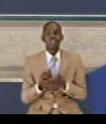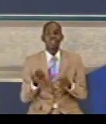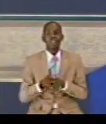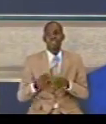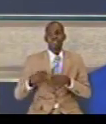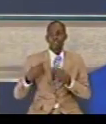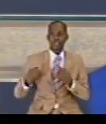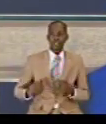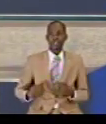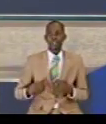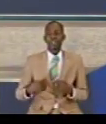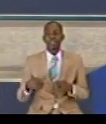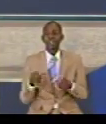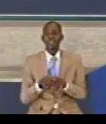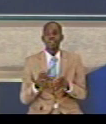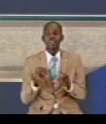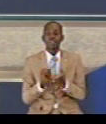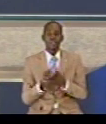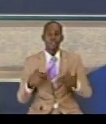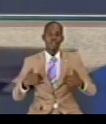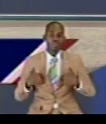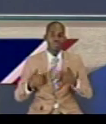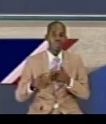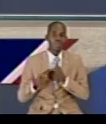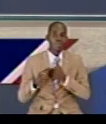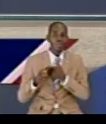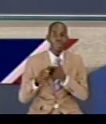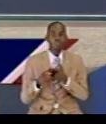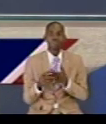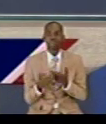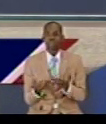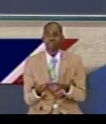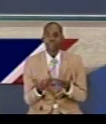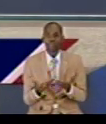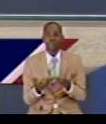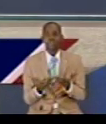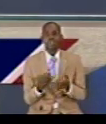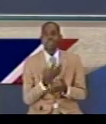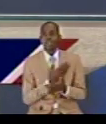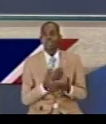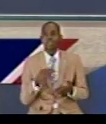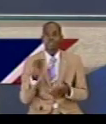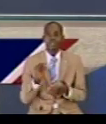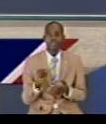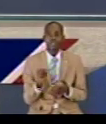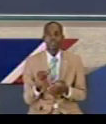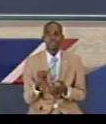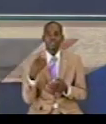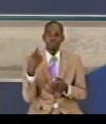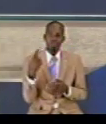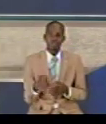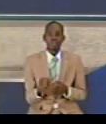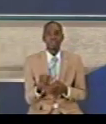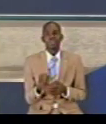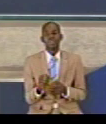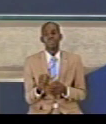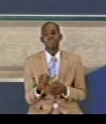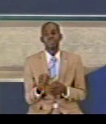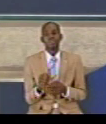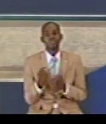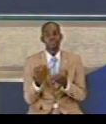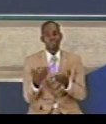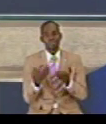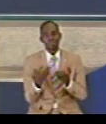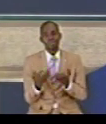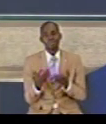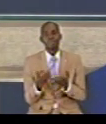that animal, runs after, longs after, and desires the water, because it's very